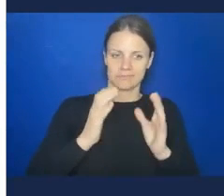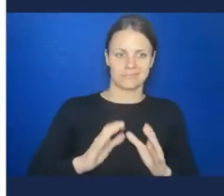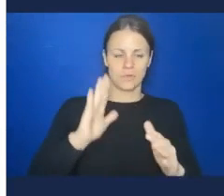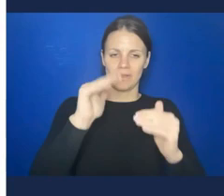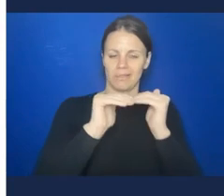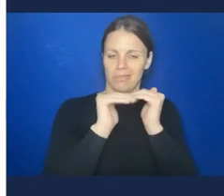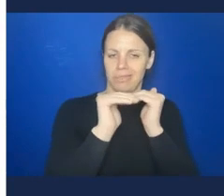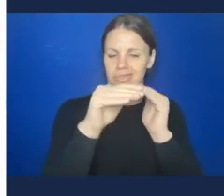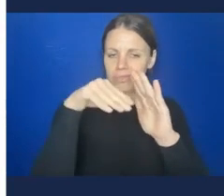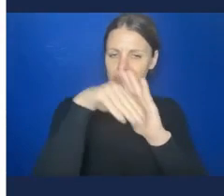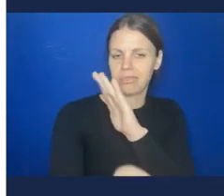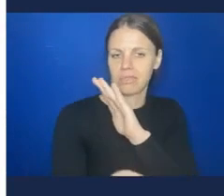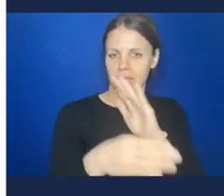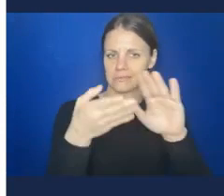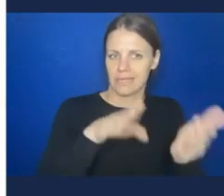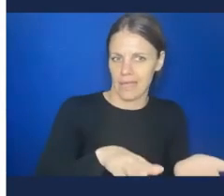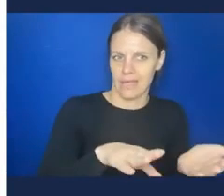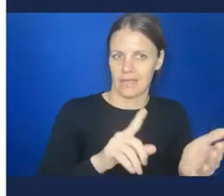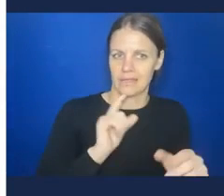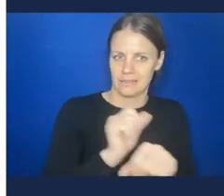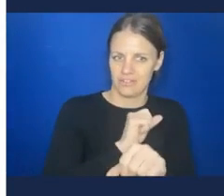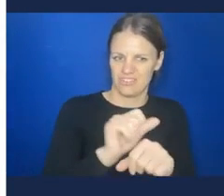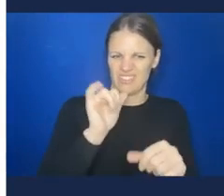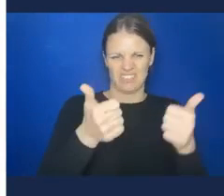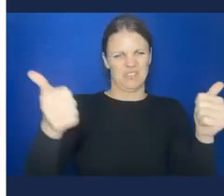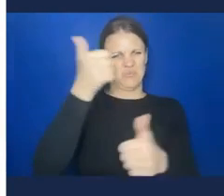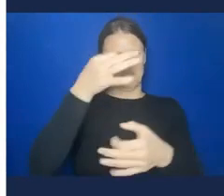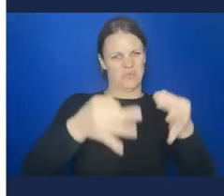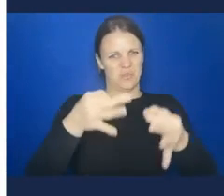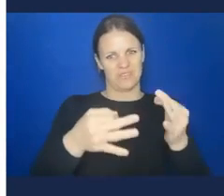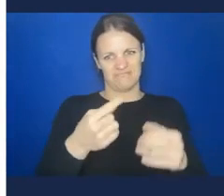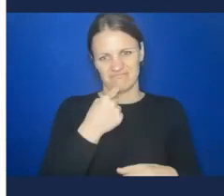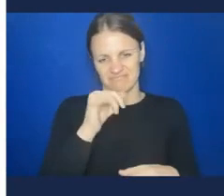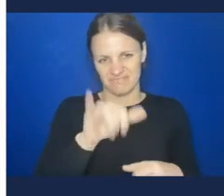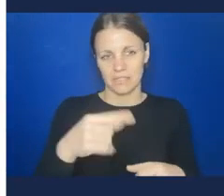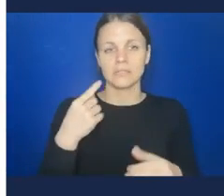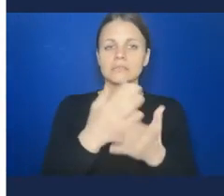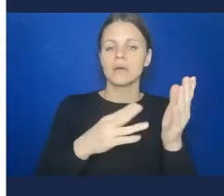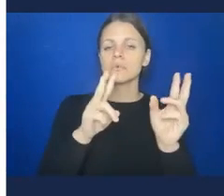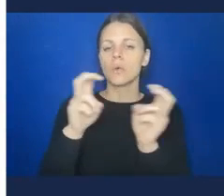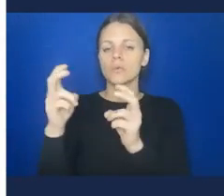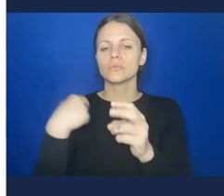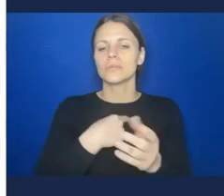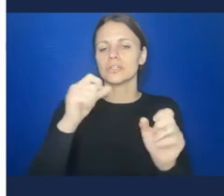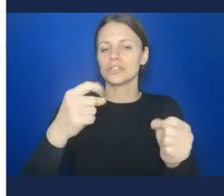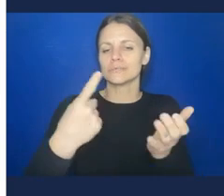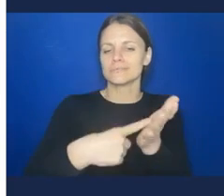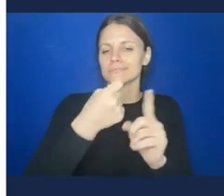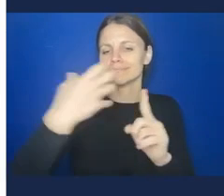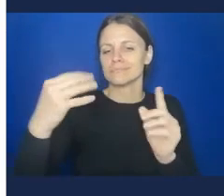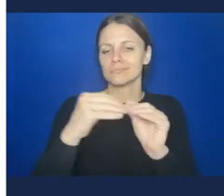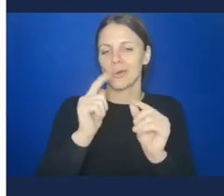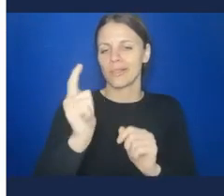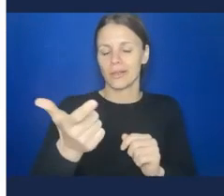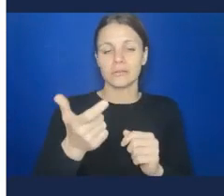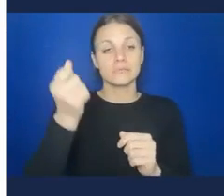die. Literally, this is what the Supreme Court says. We can go into some of these quotes a little bit later, but there is a